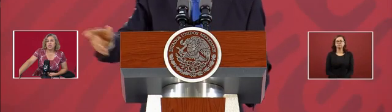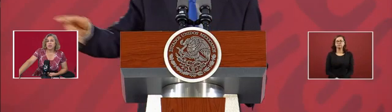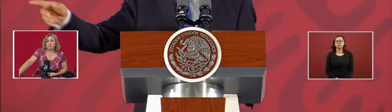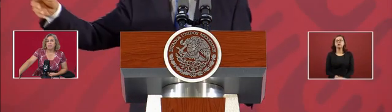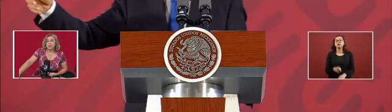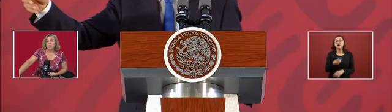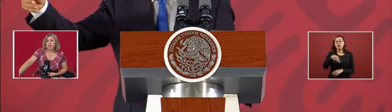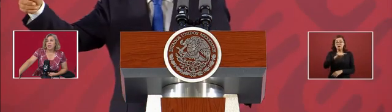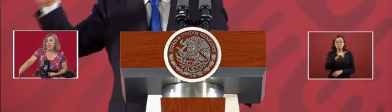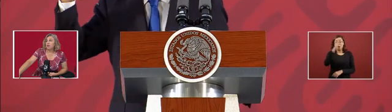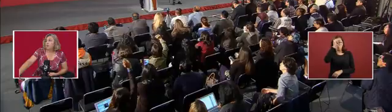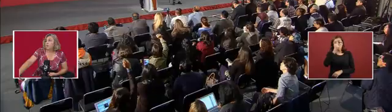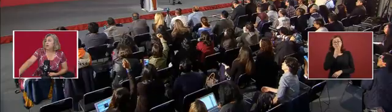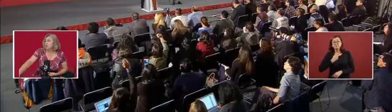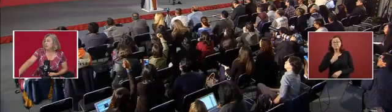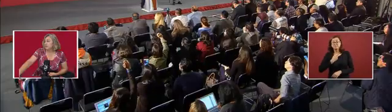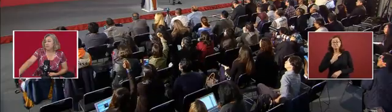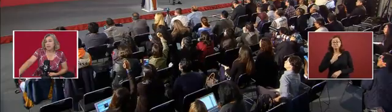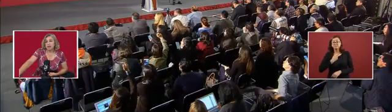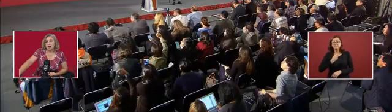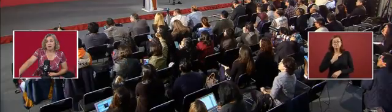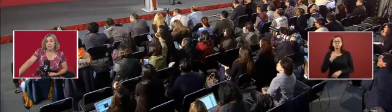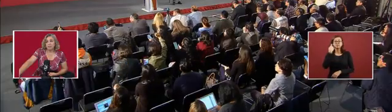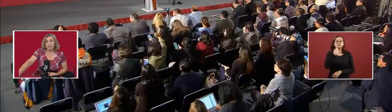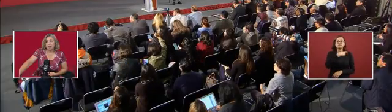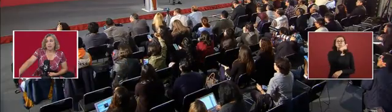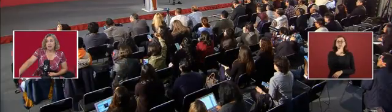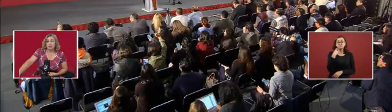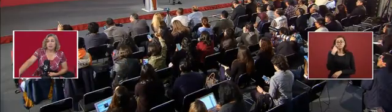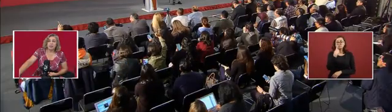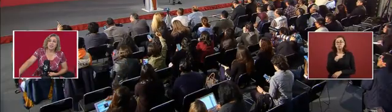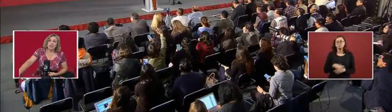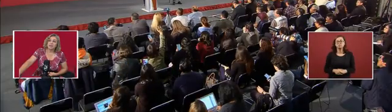the funds that should not have been or paid